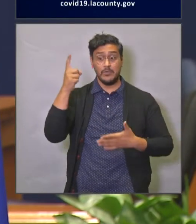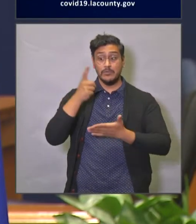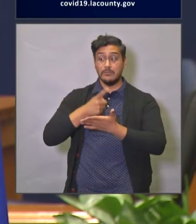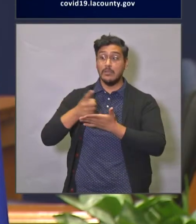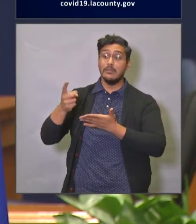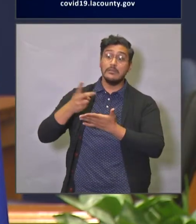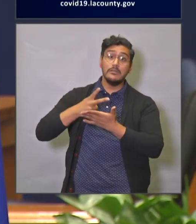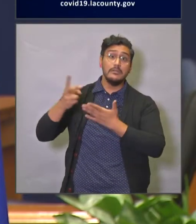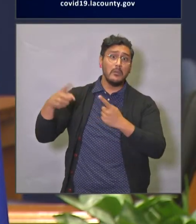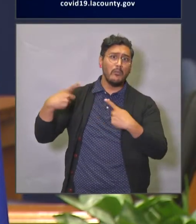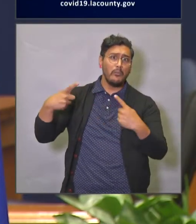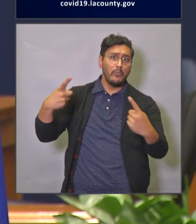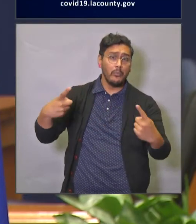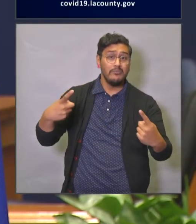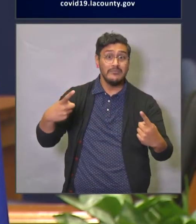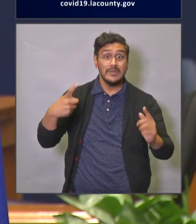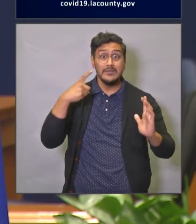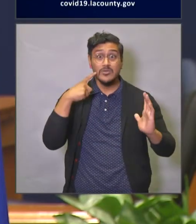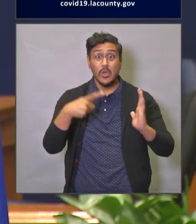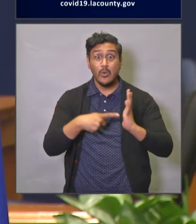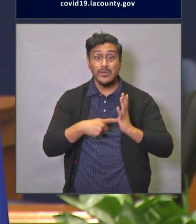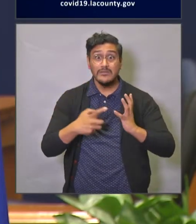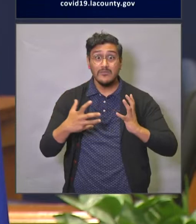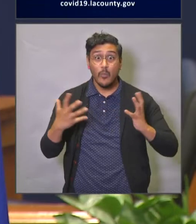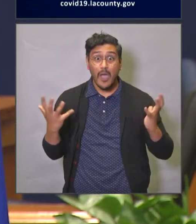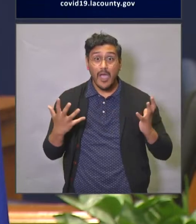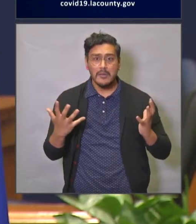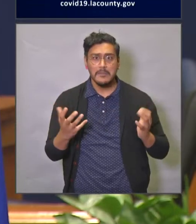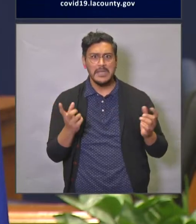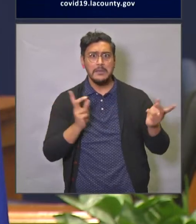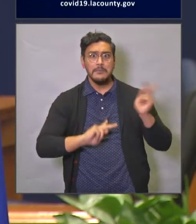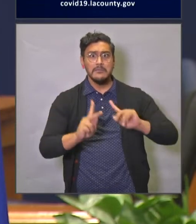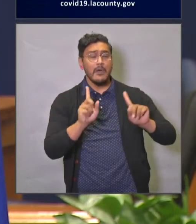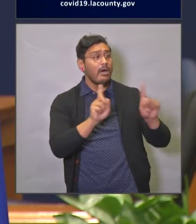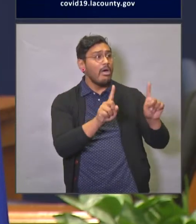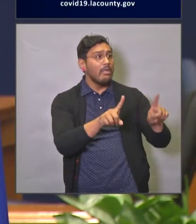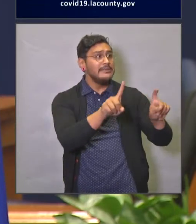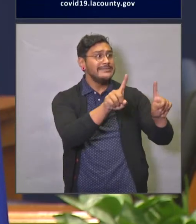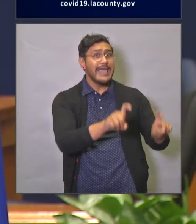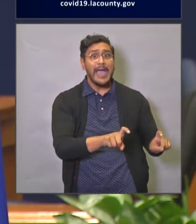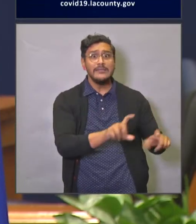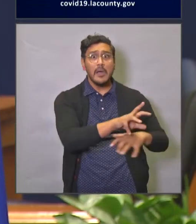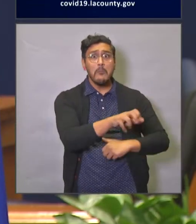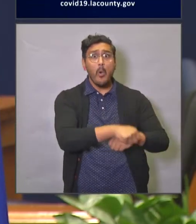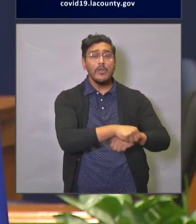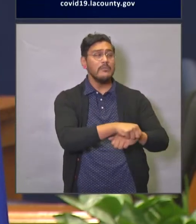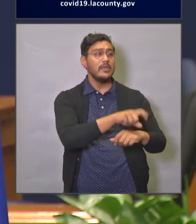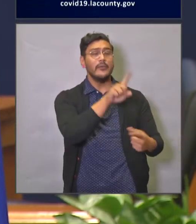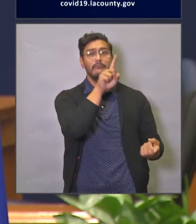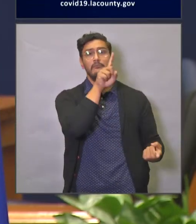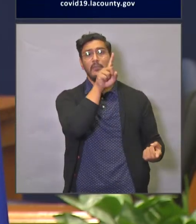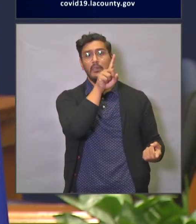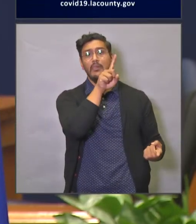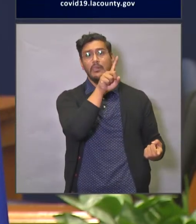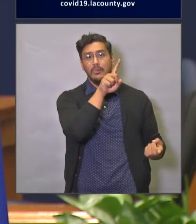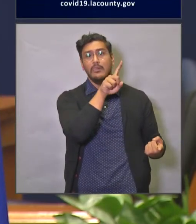a precipitous decline in the number of individuals who are signing up for testing, with overall testing rates